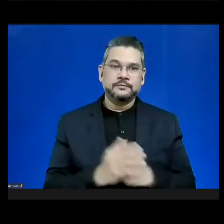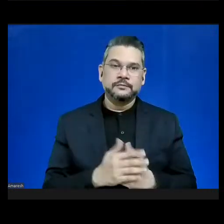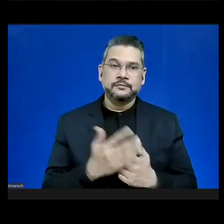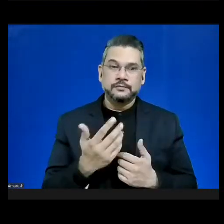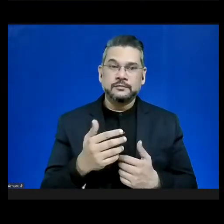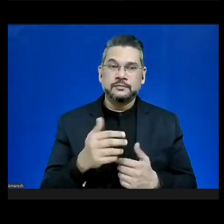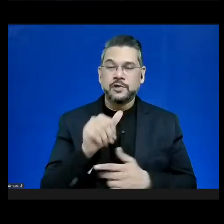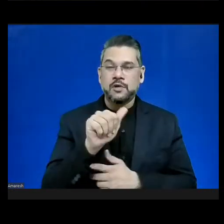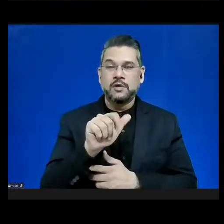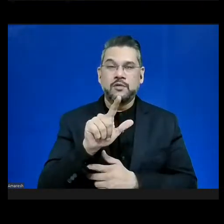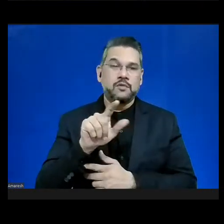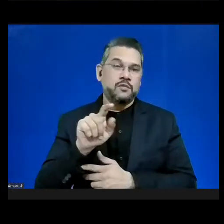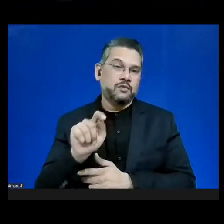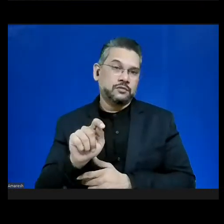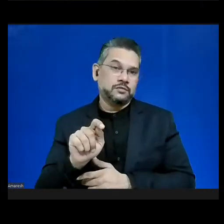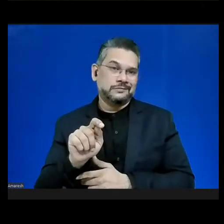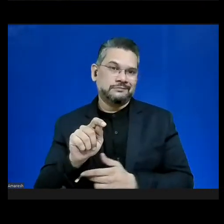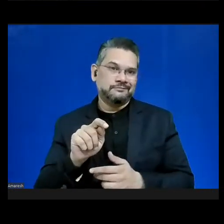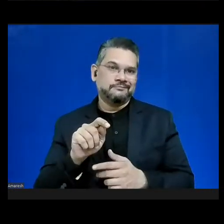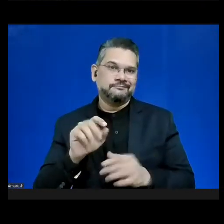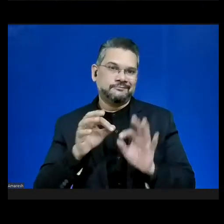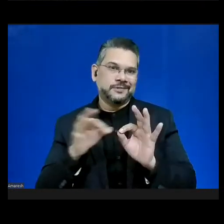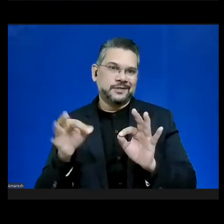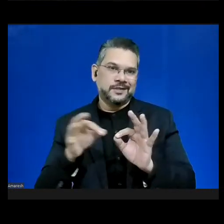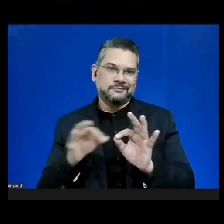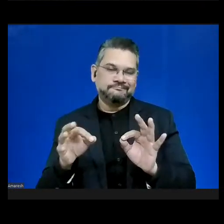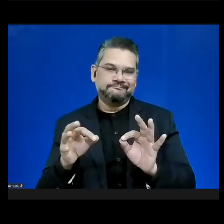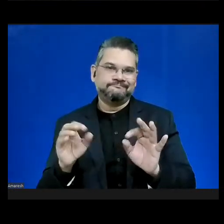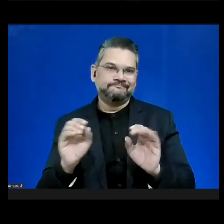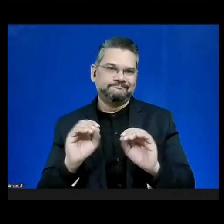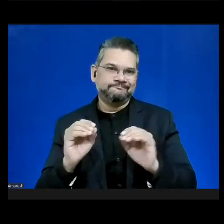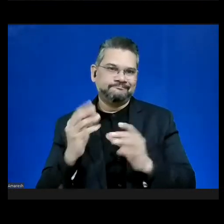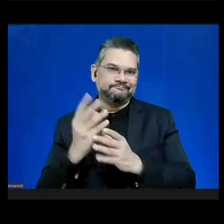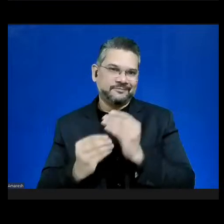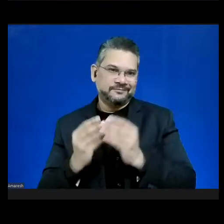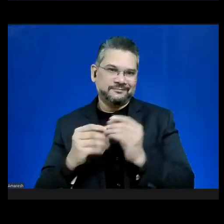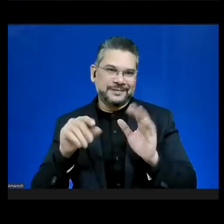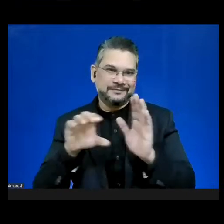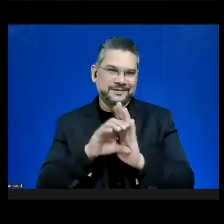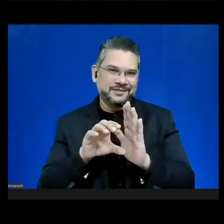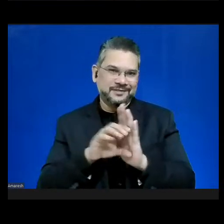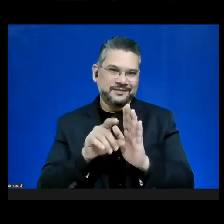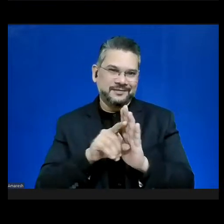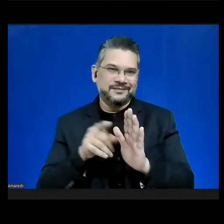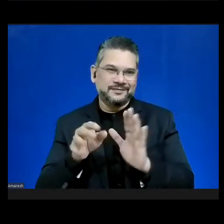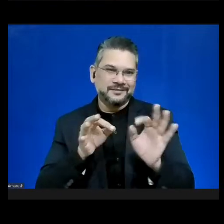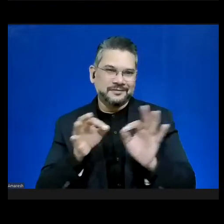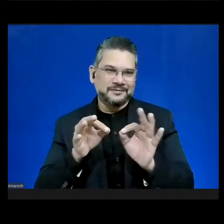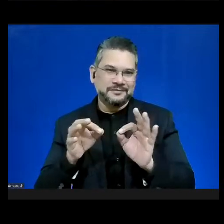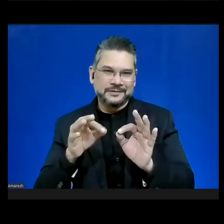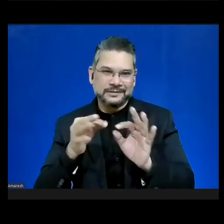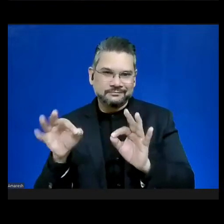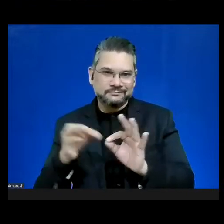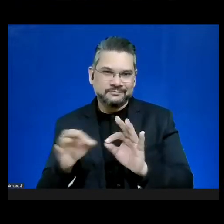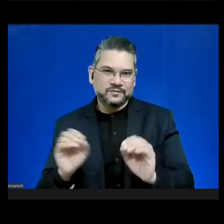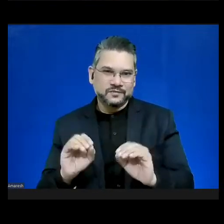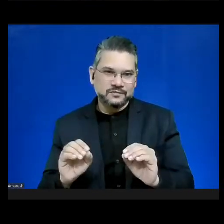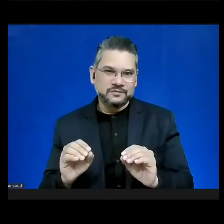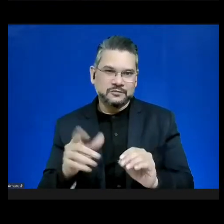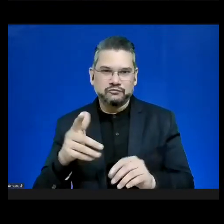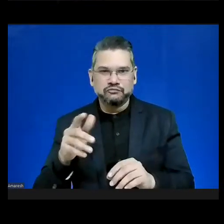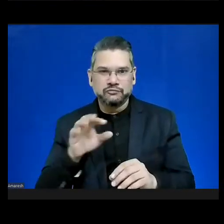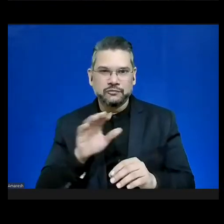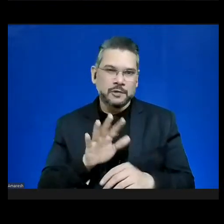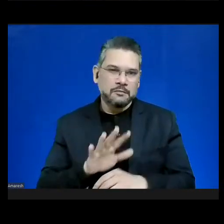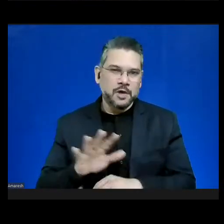text for images is also a very high figure of 54.5. And here I would like to say that there may be